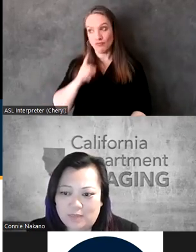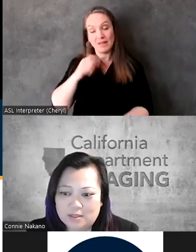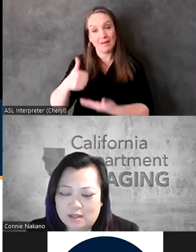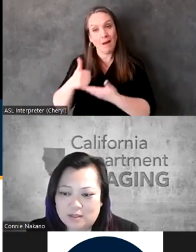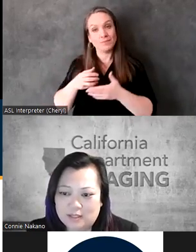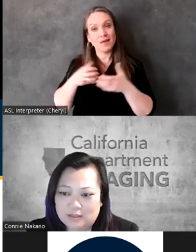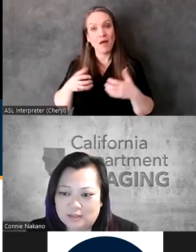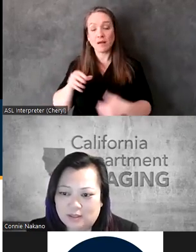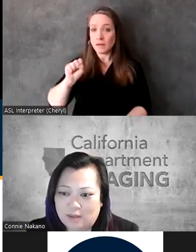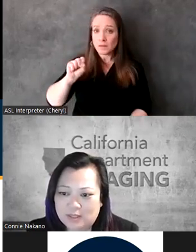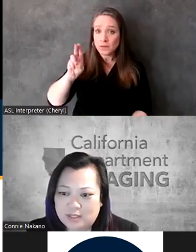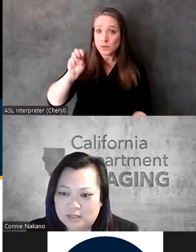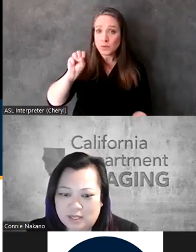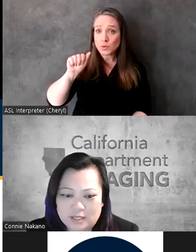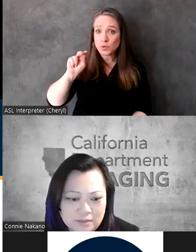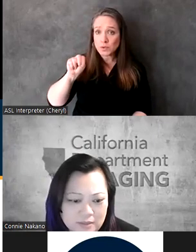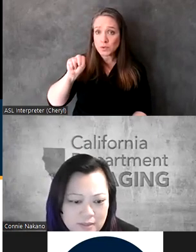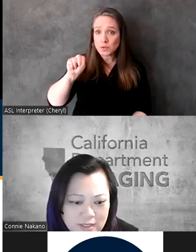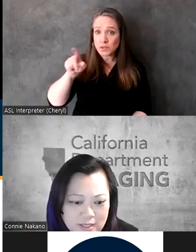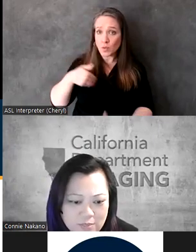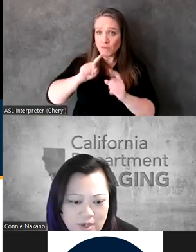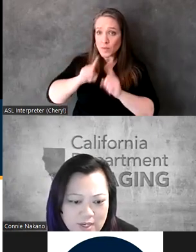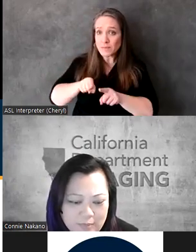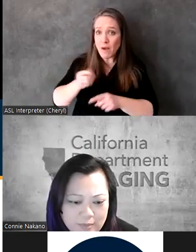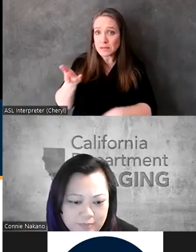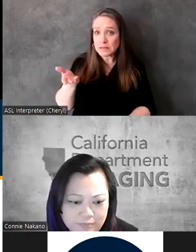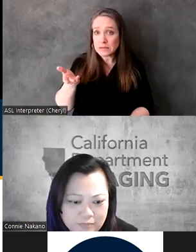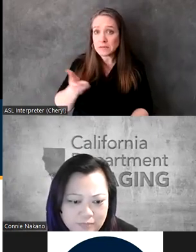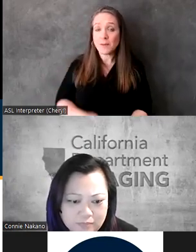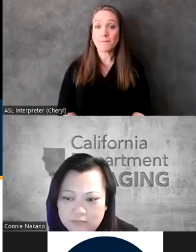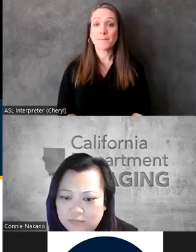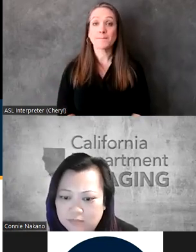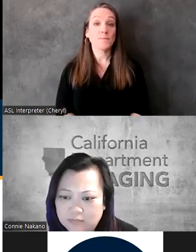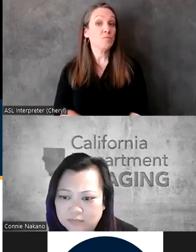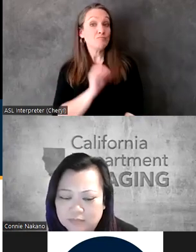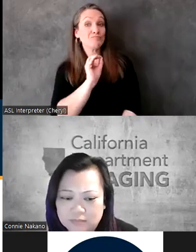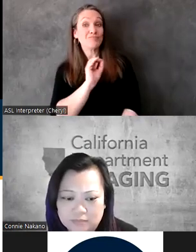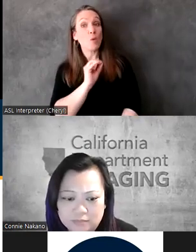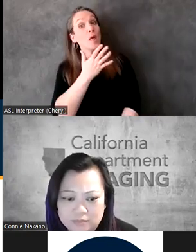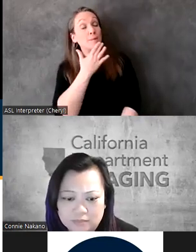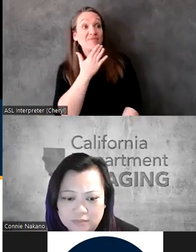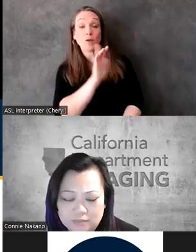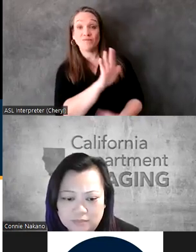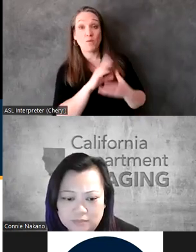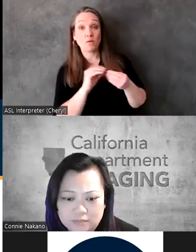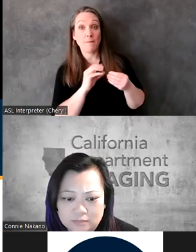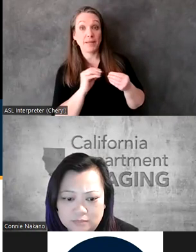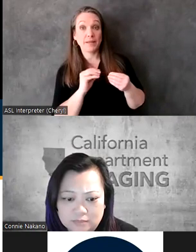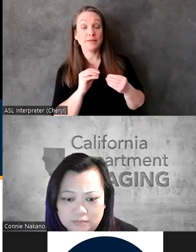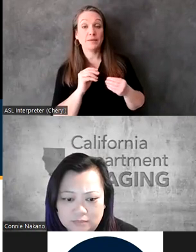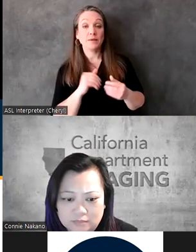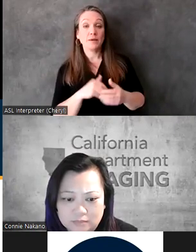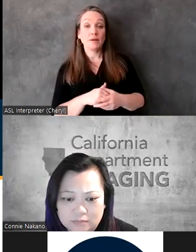any comments on that comment that Tatiana had just brought up, or? No, thank you, Tatiana, for the comment. And